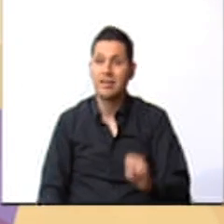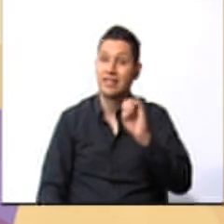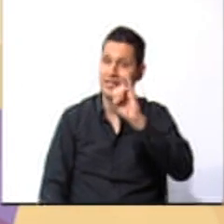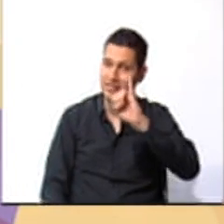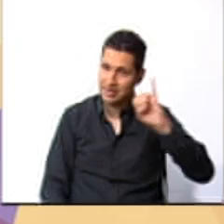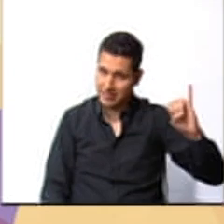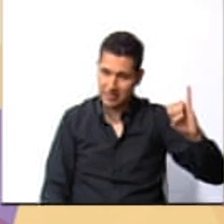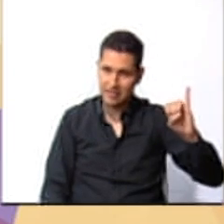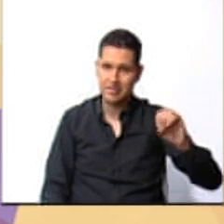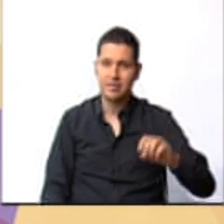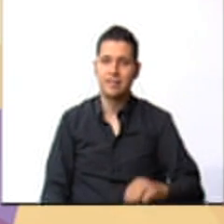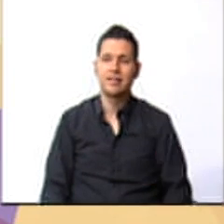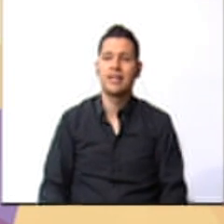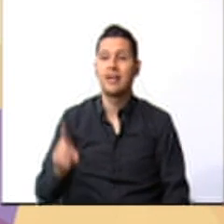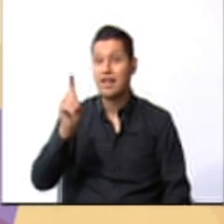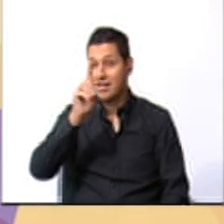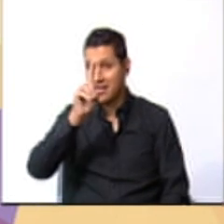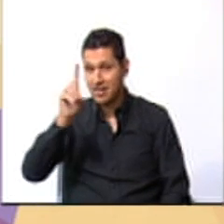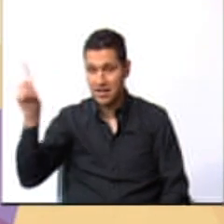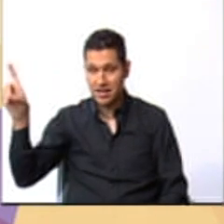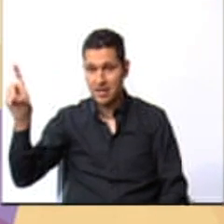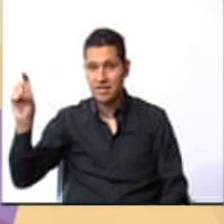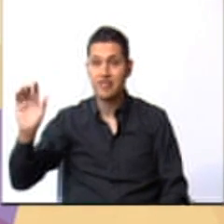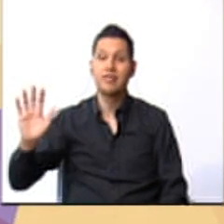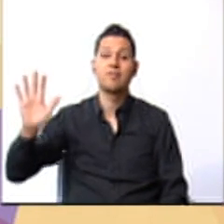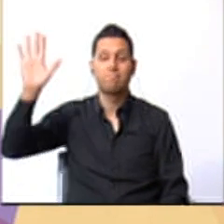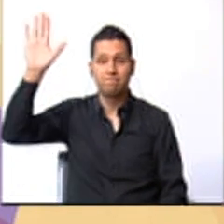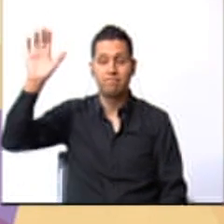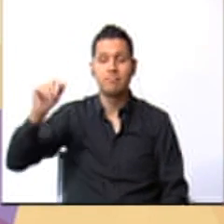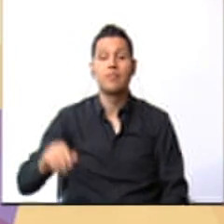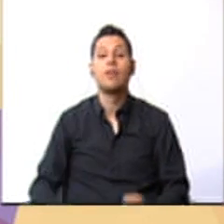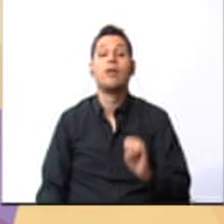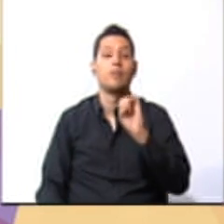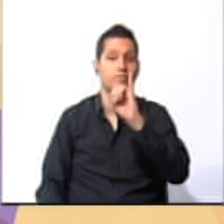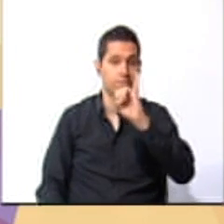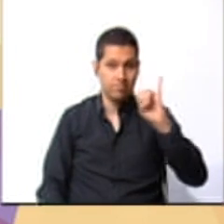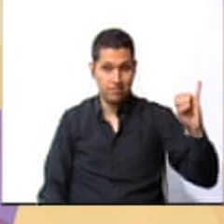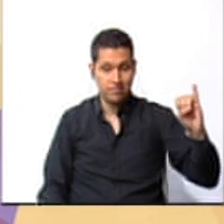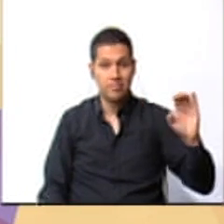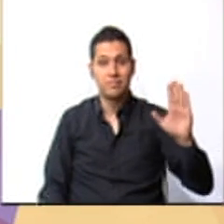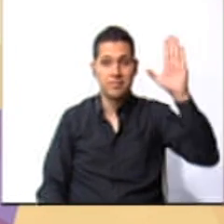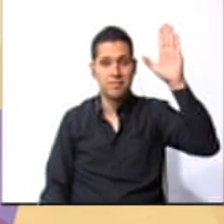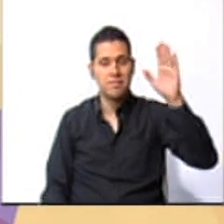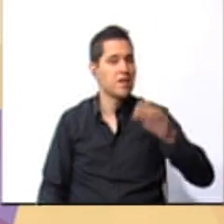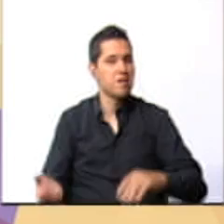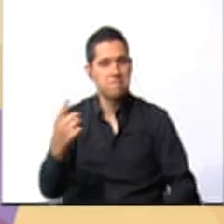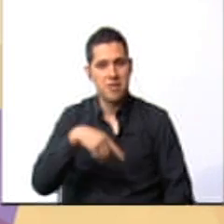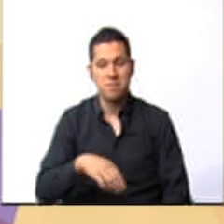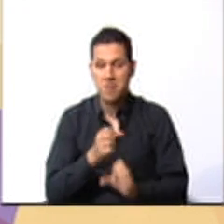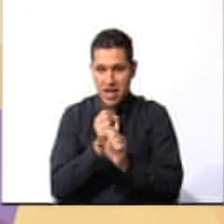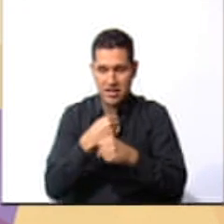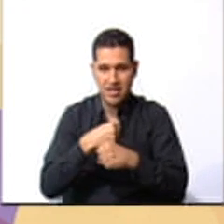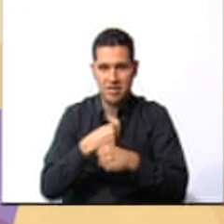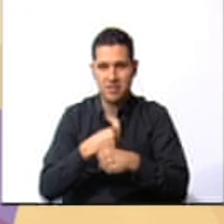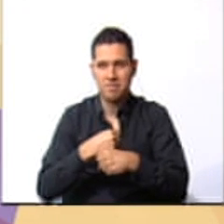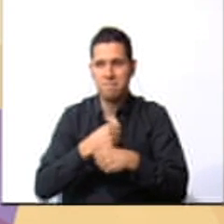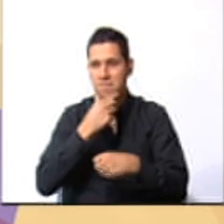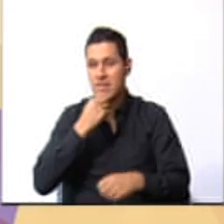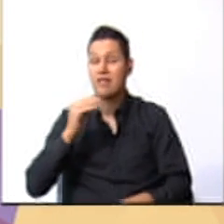left, right hand, and left hand. Come on, you do it. Right